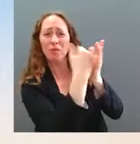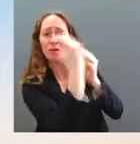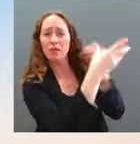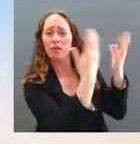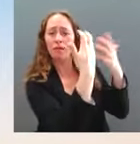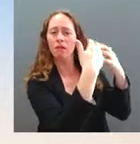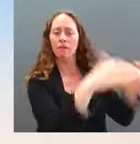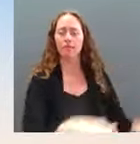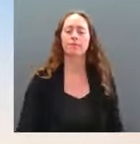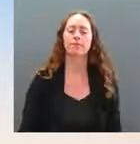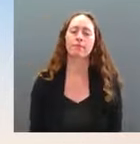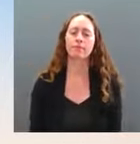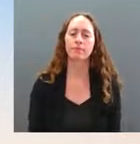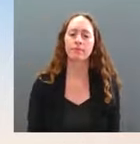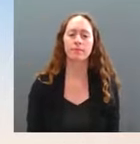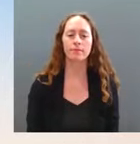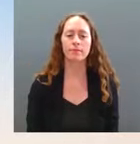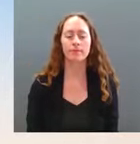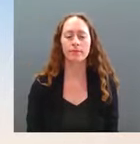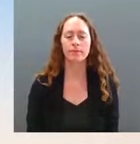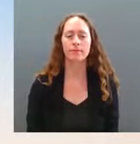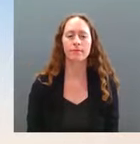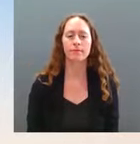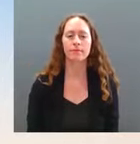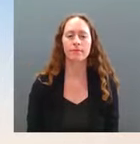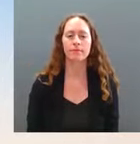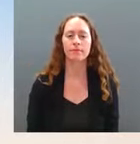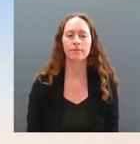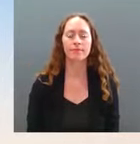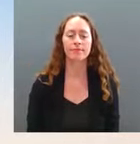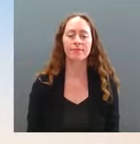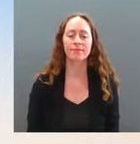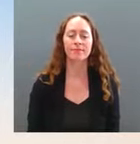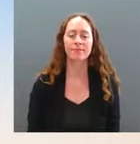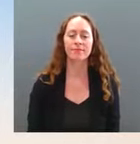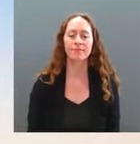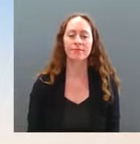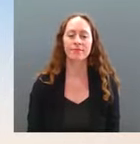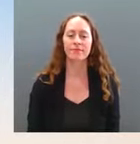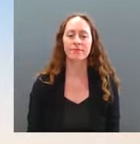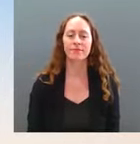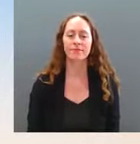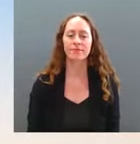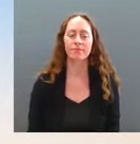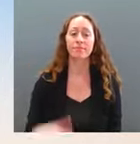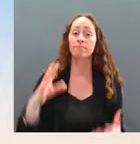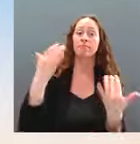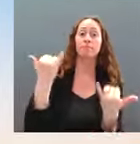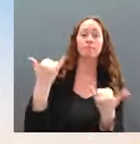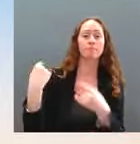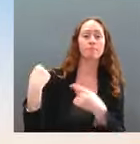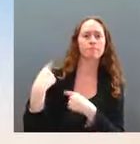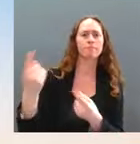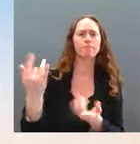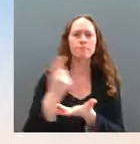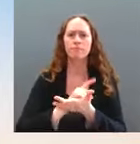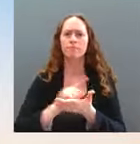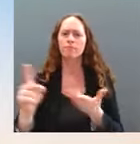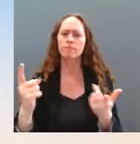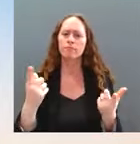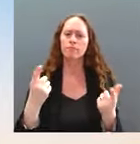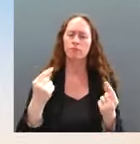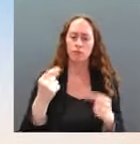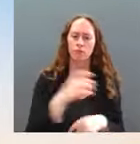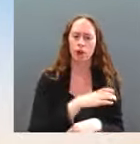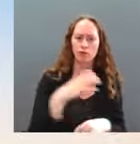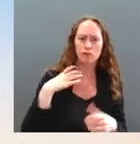providing what they are trained on and what we know is effective in fighting this war. And we've already seen to date that the use of this security